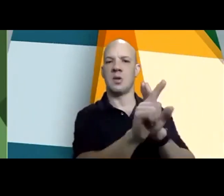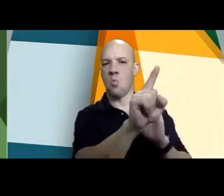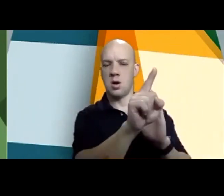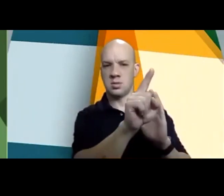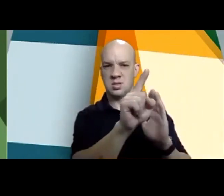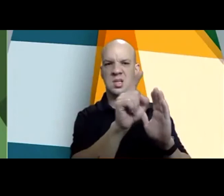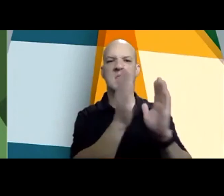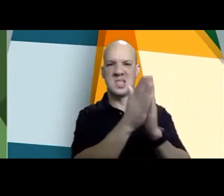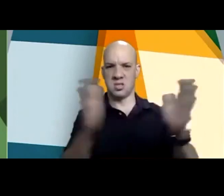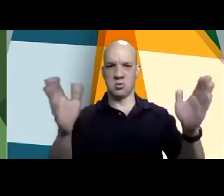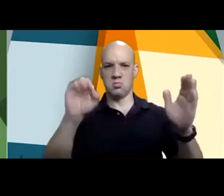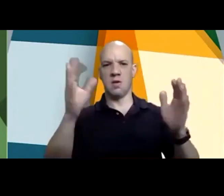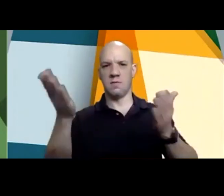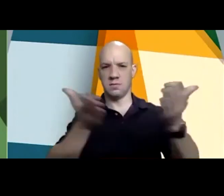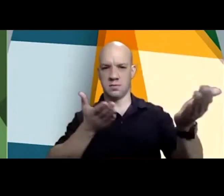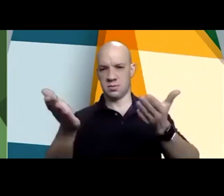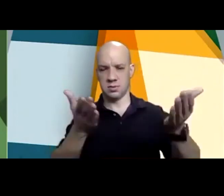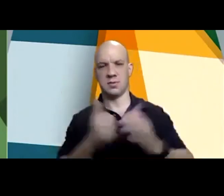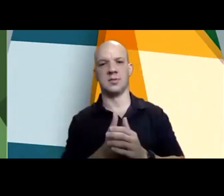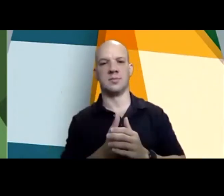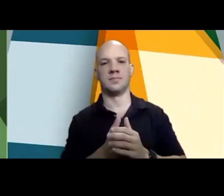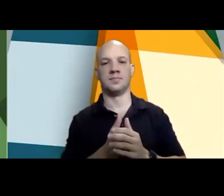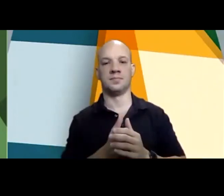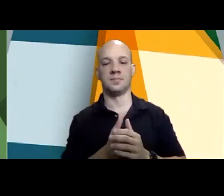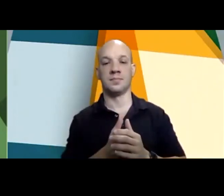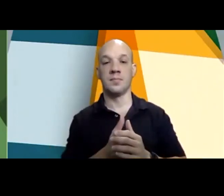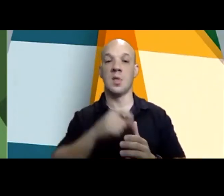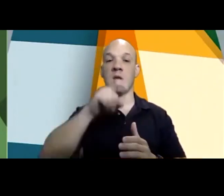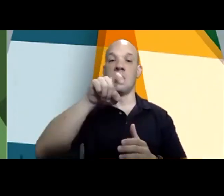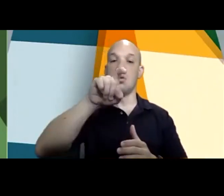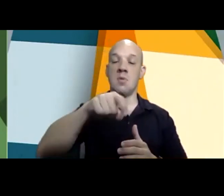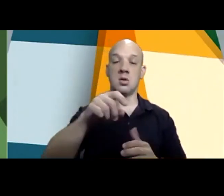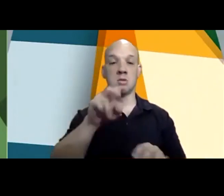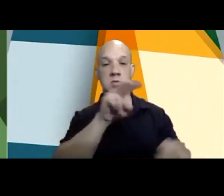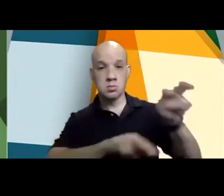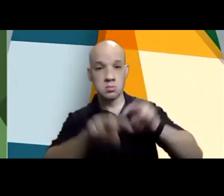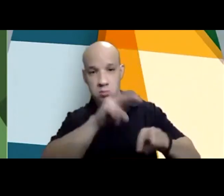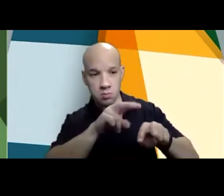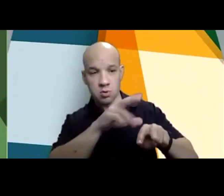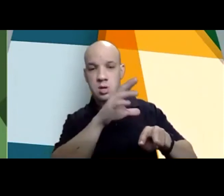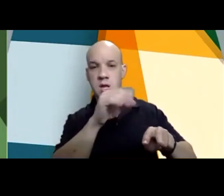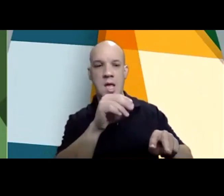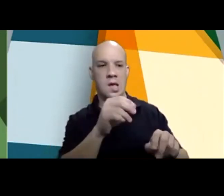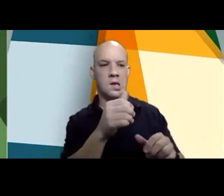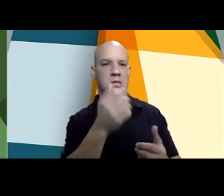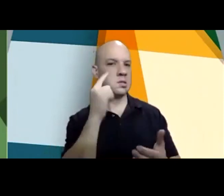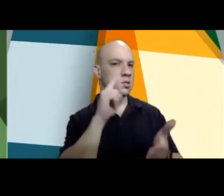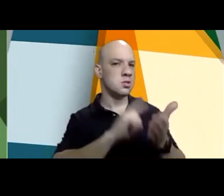Proposers overall plan to monitor and report subrecipients' construction projects